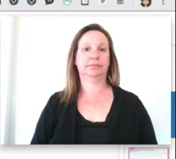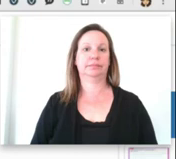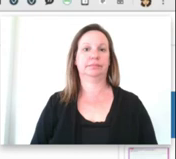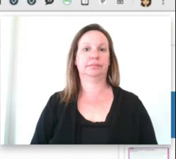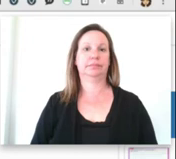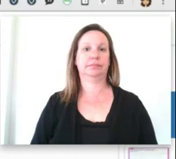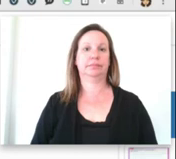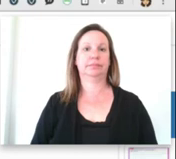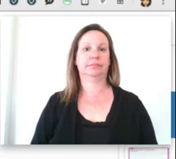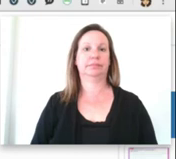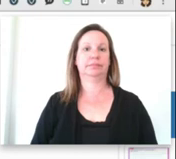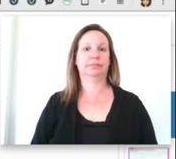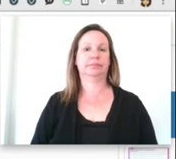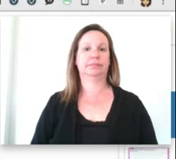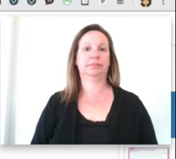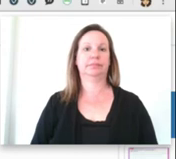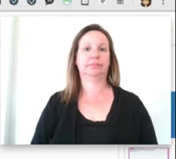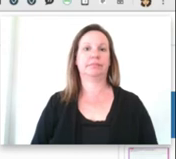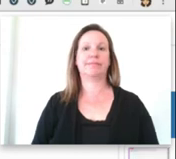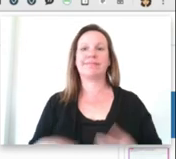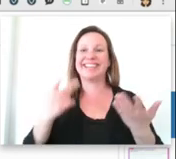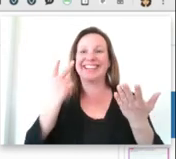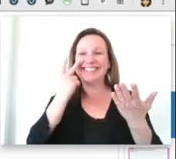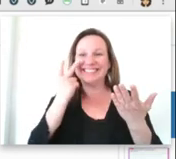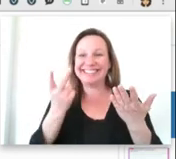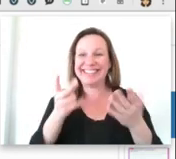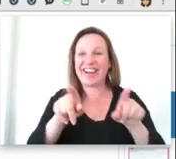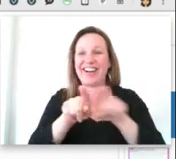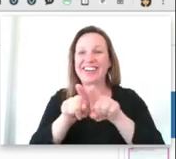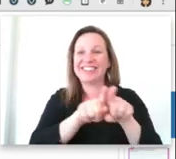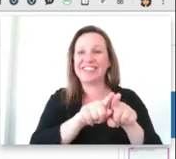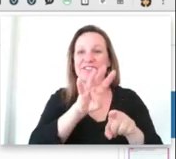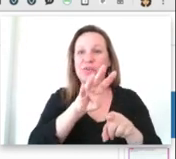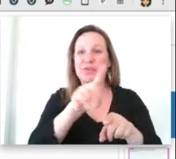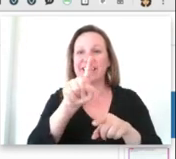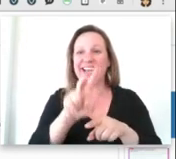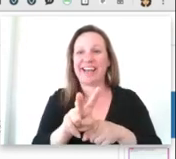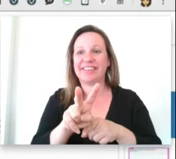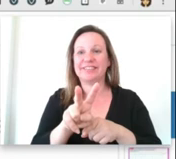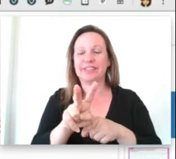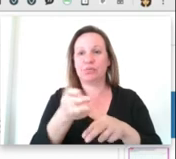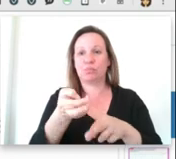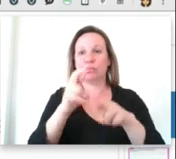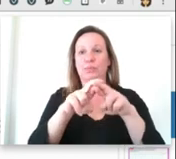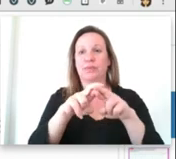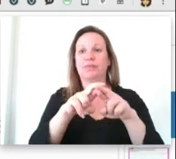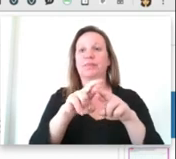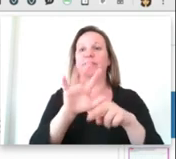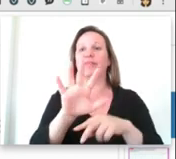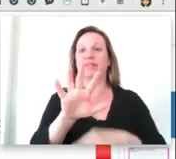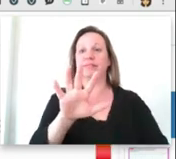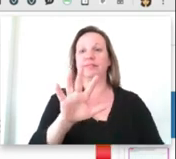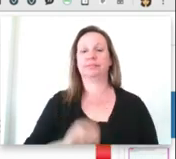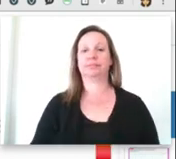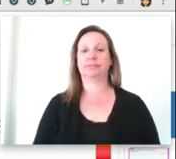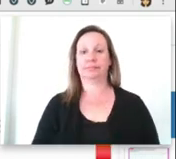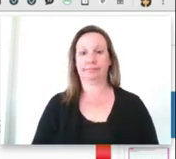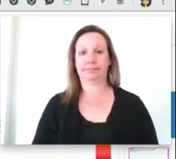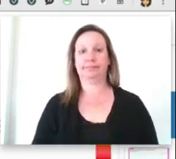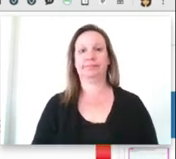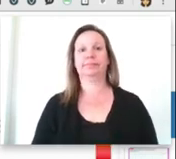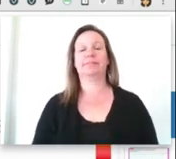tilt. And look, this is also 4.5, which we're rounding up to 5. I am